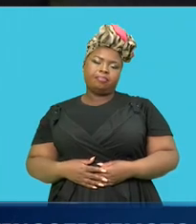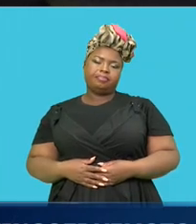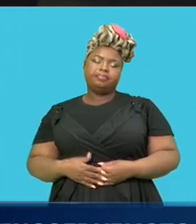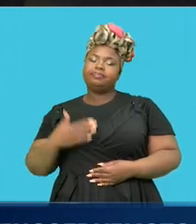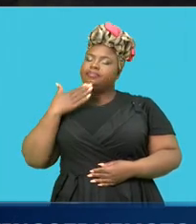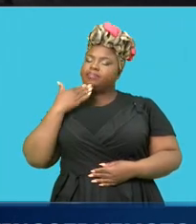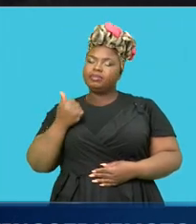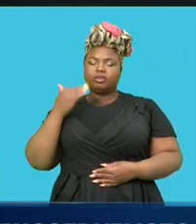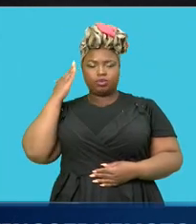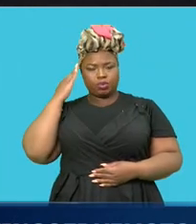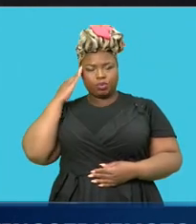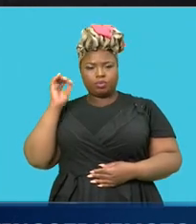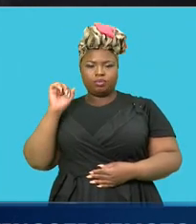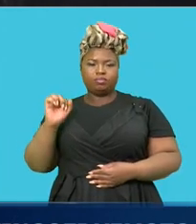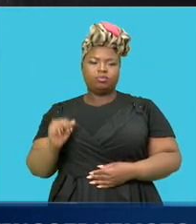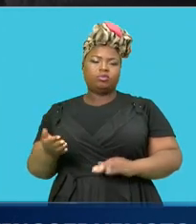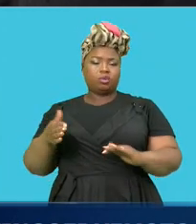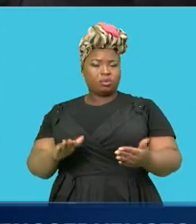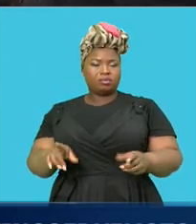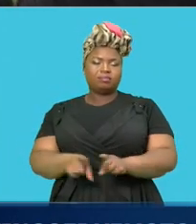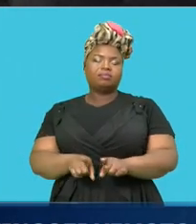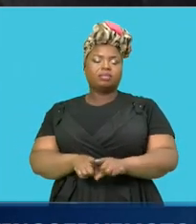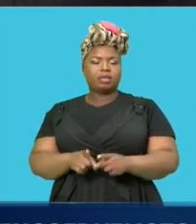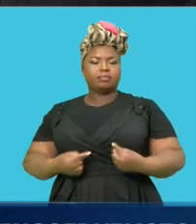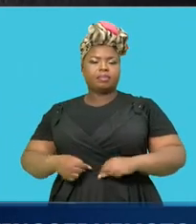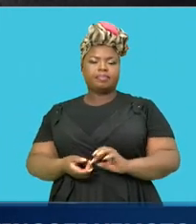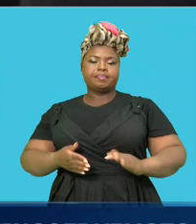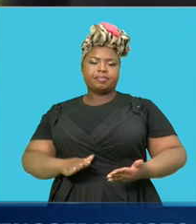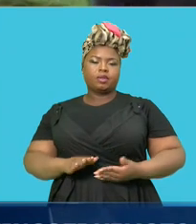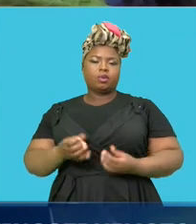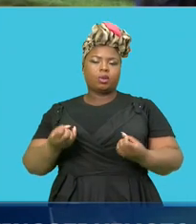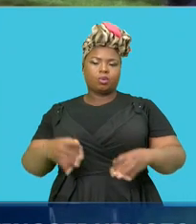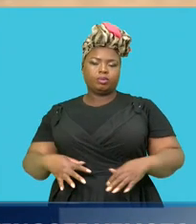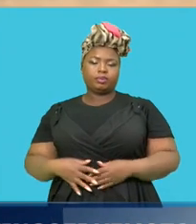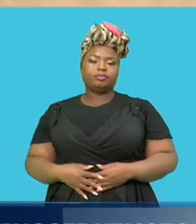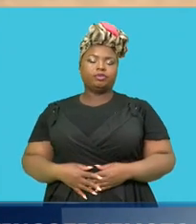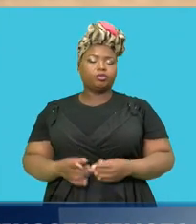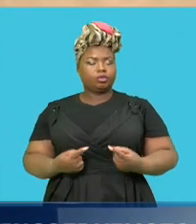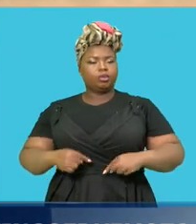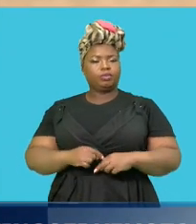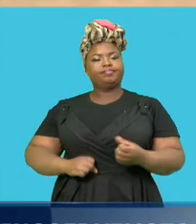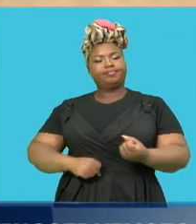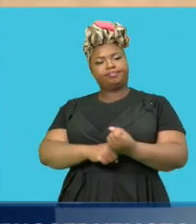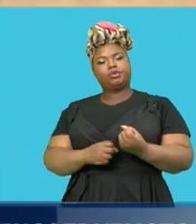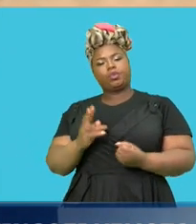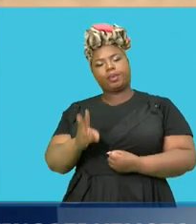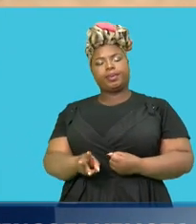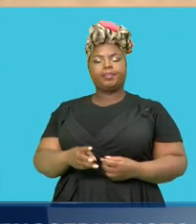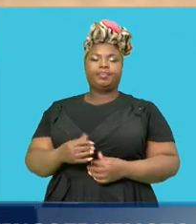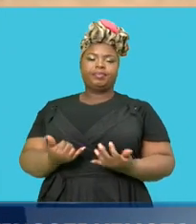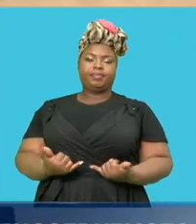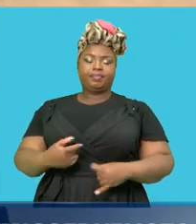Please know that your loss is our loss, and we stand with you in this difficult